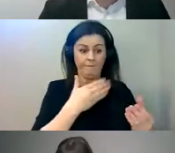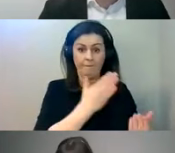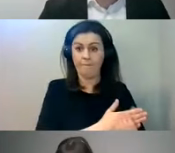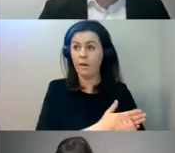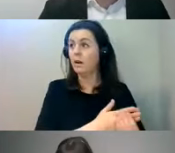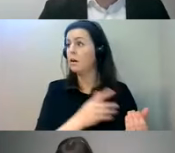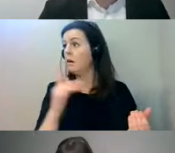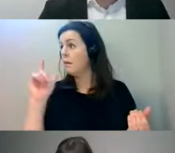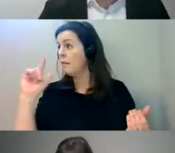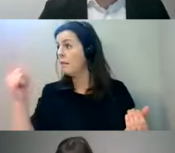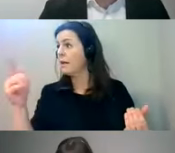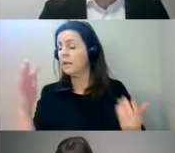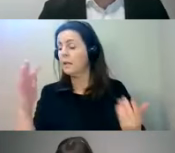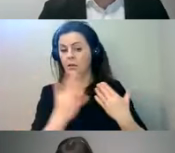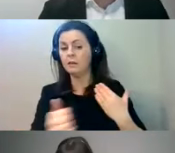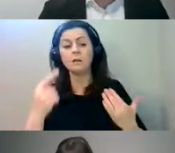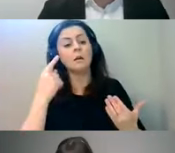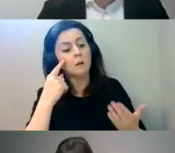to account for those transactions.